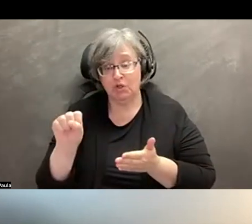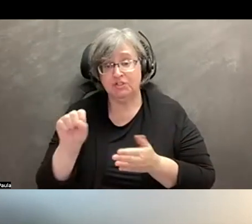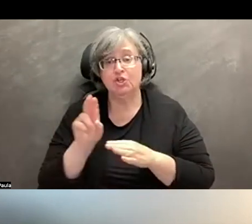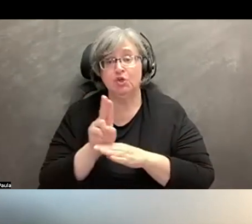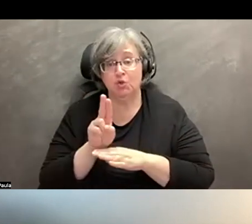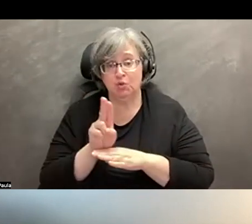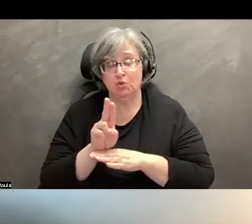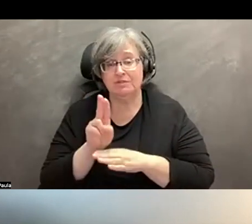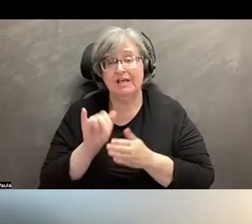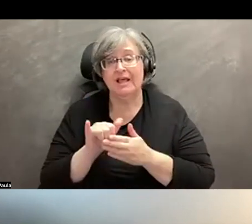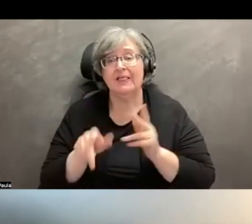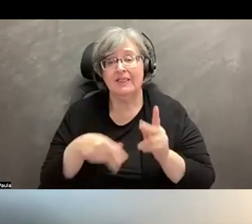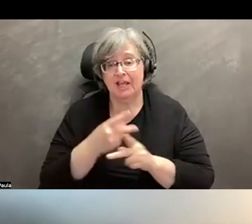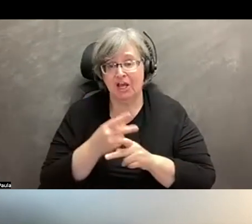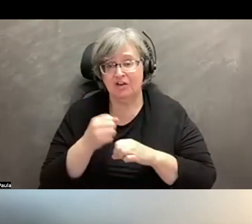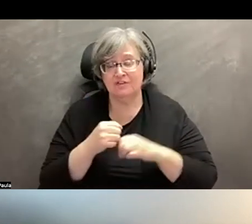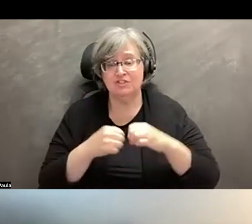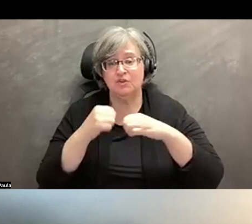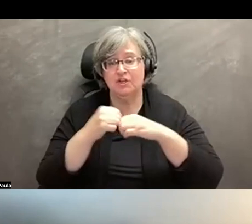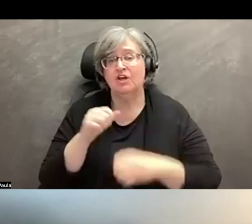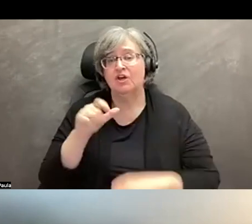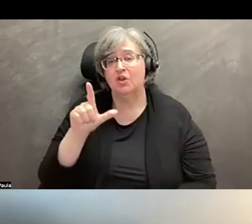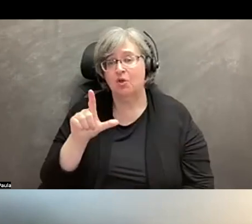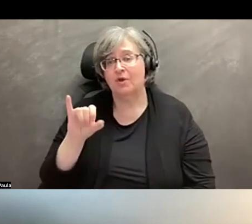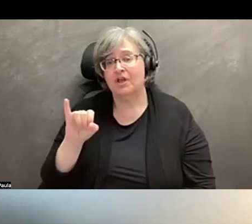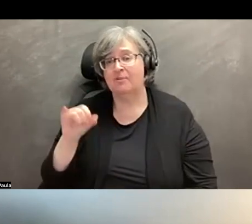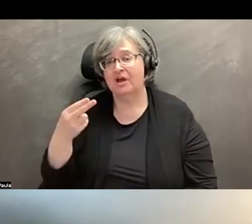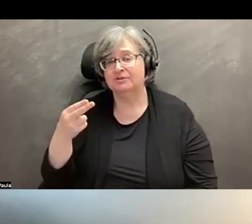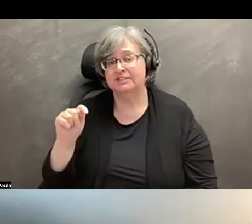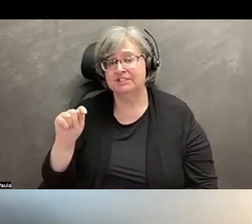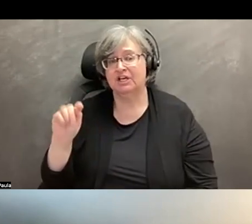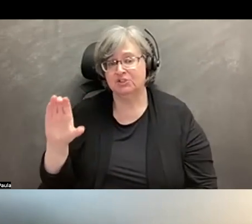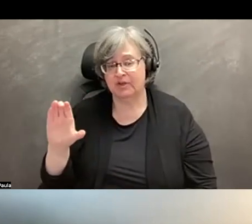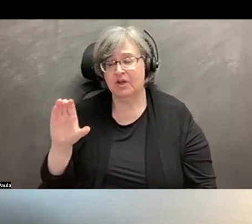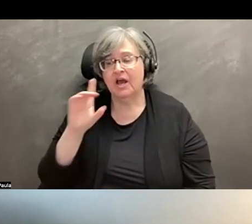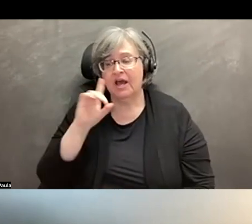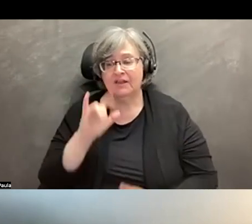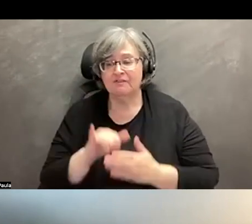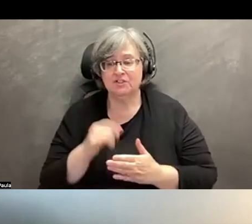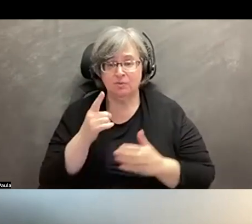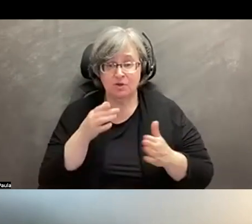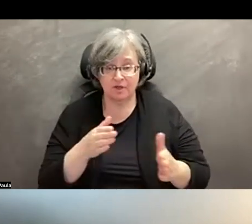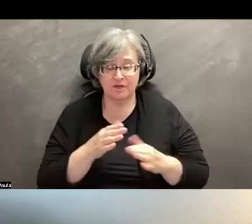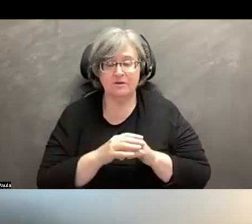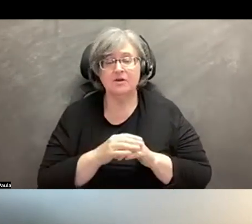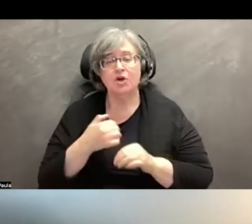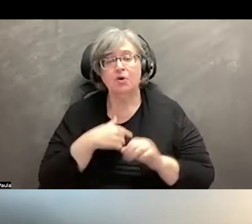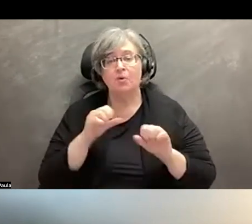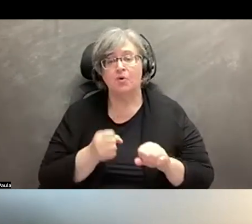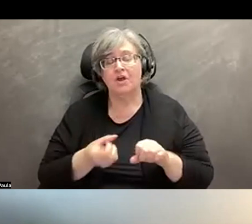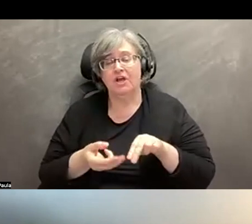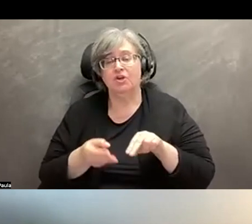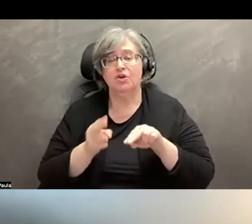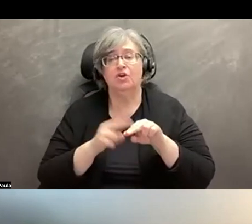this kind of structure, this low income housing tax credit. And so I think it's one way that we can increase the